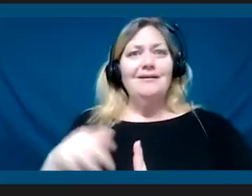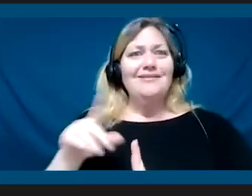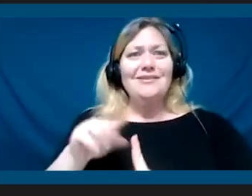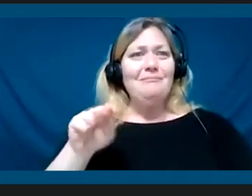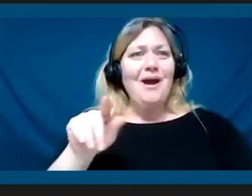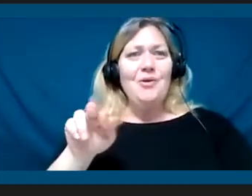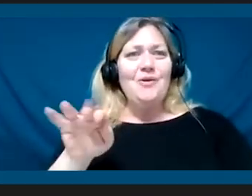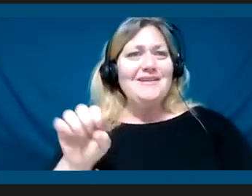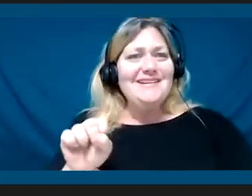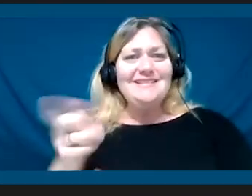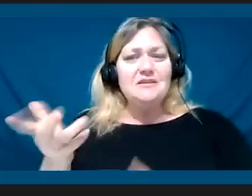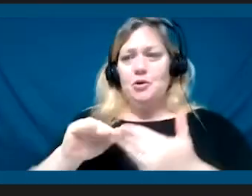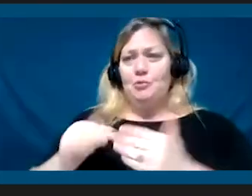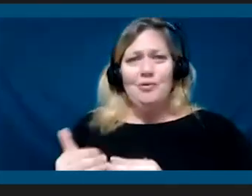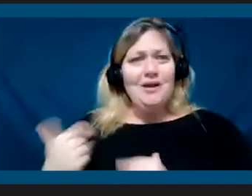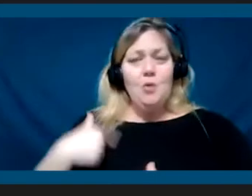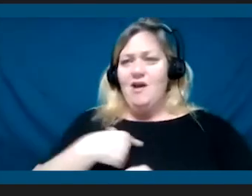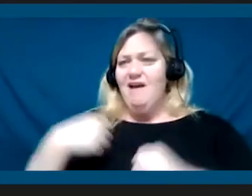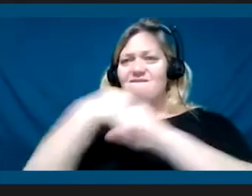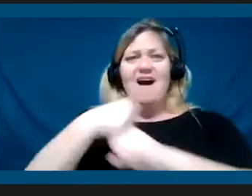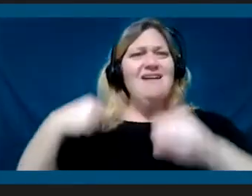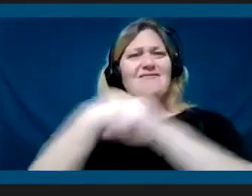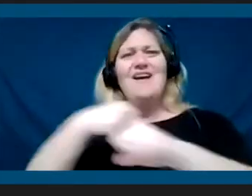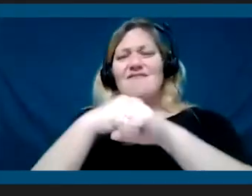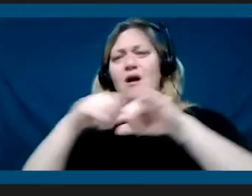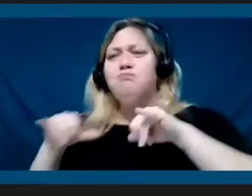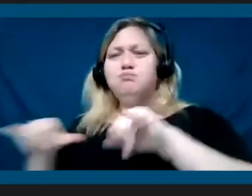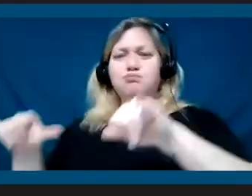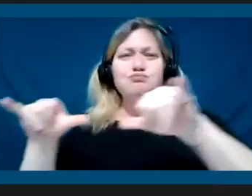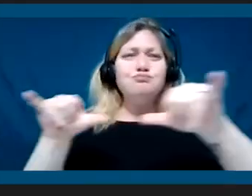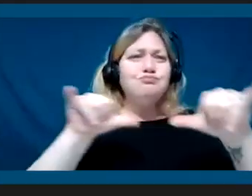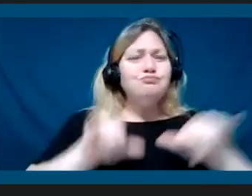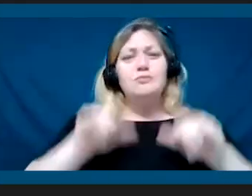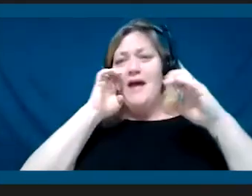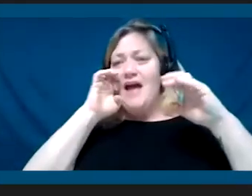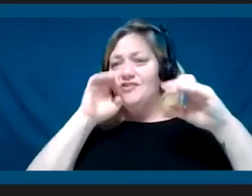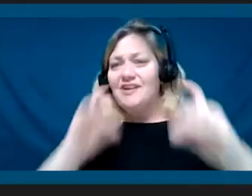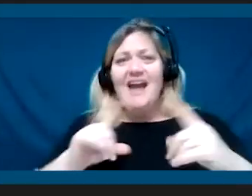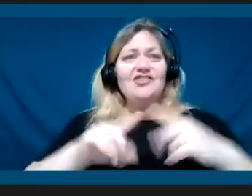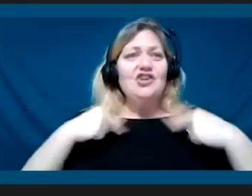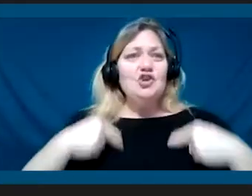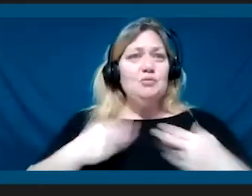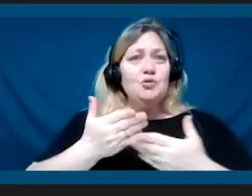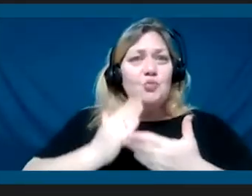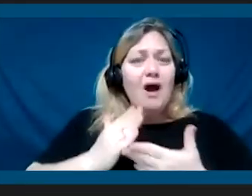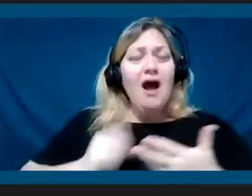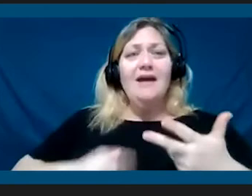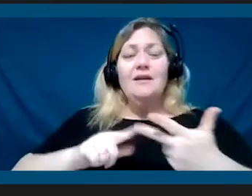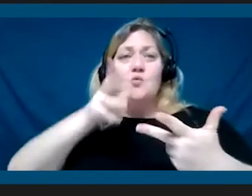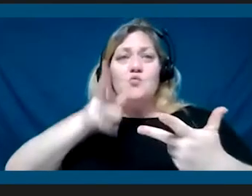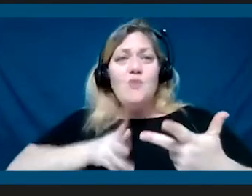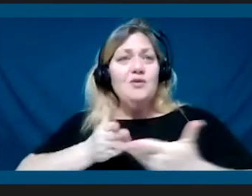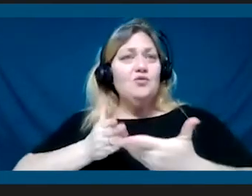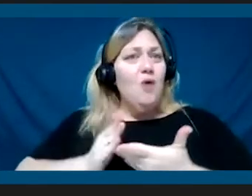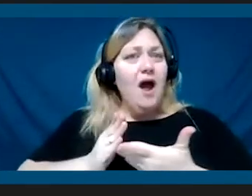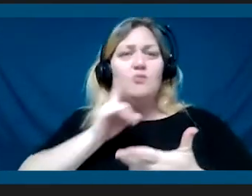minorities community. We are fighting for the same things that you are: education, human rights, women's right is